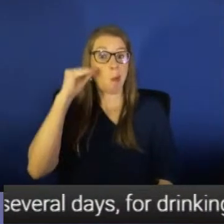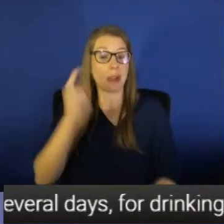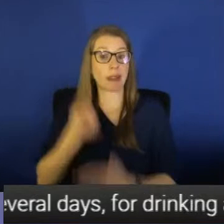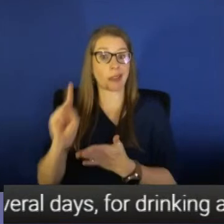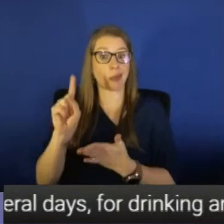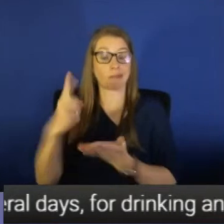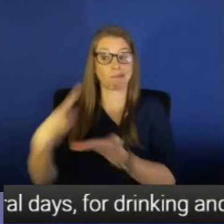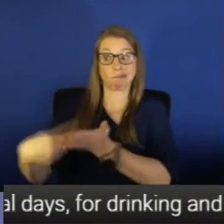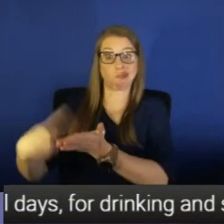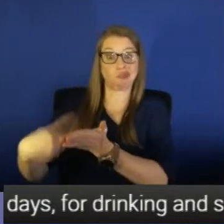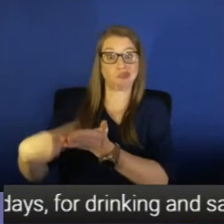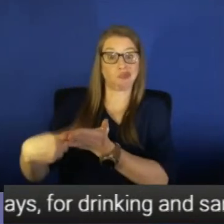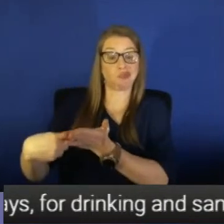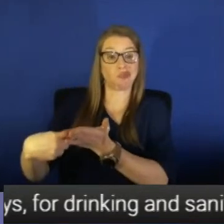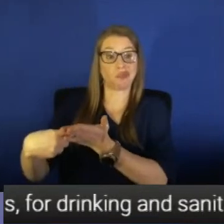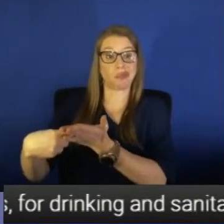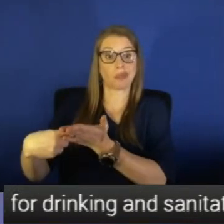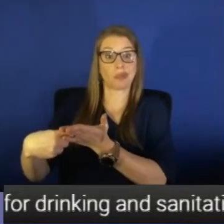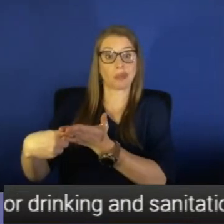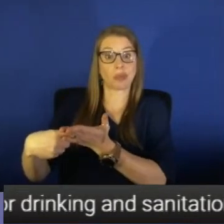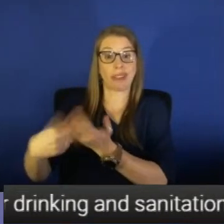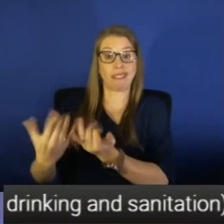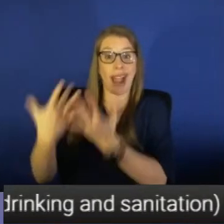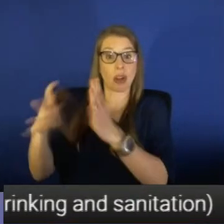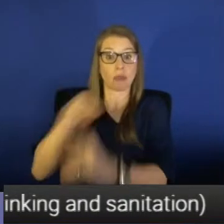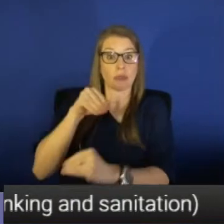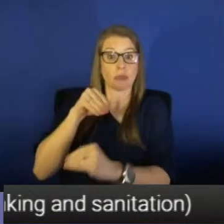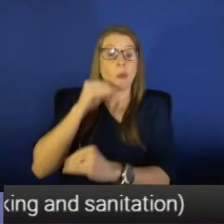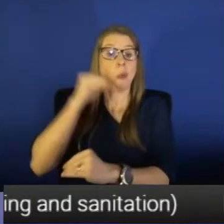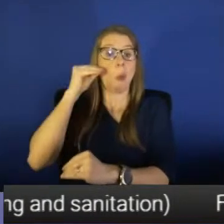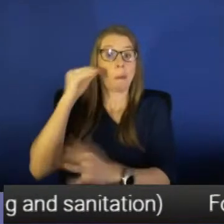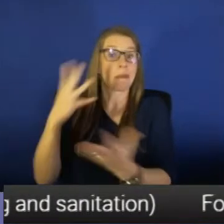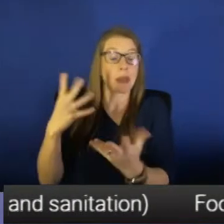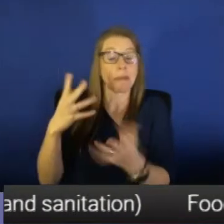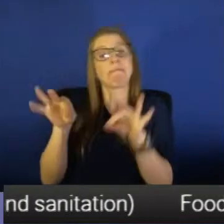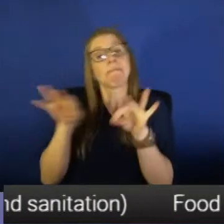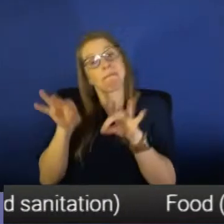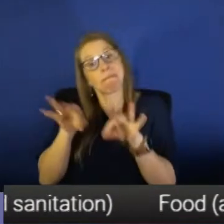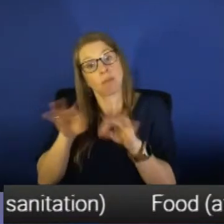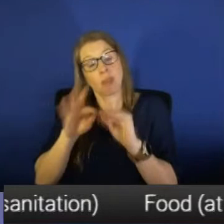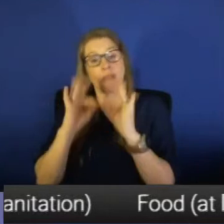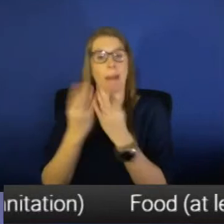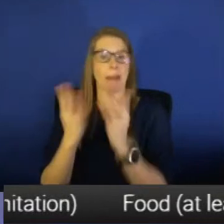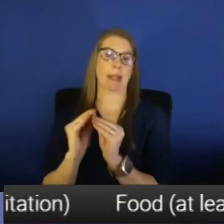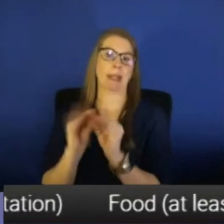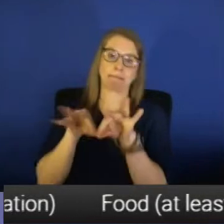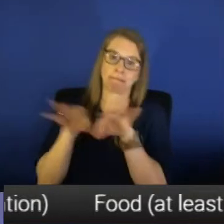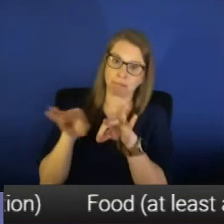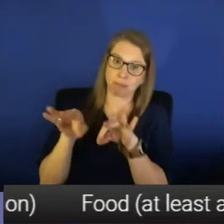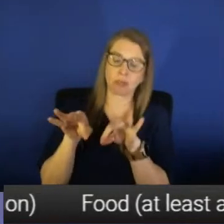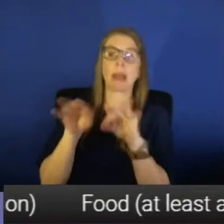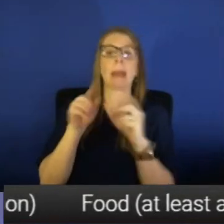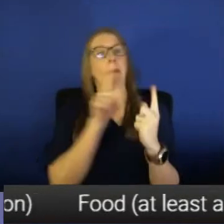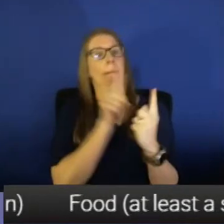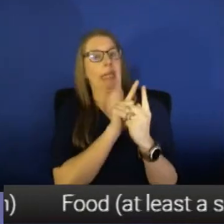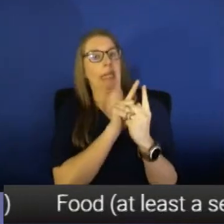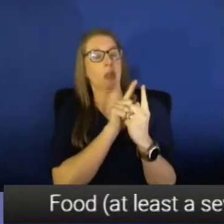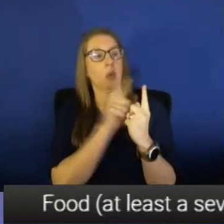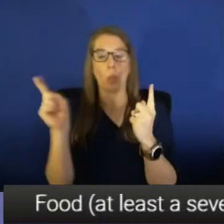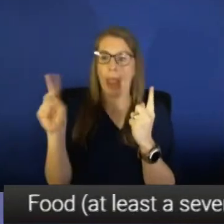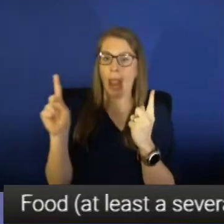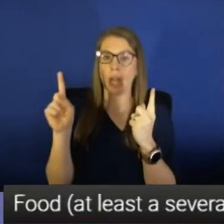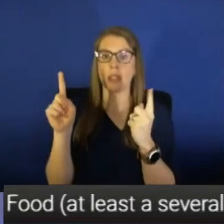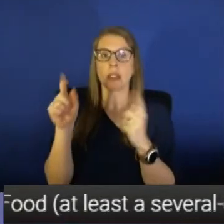about getting out of a fire, out of a home and a fire. So we had to have a little family meeting on where we're going to meet and how we're going to do it and how we're going to get low. And